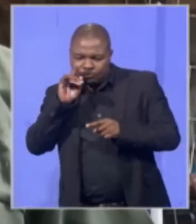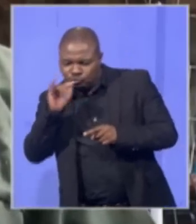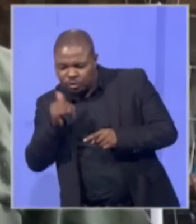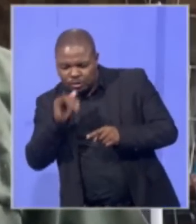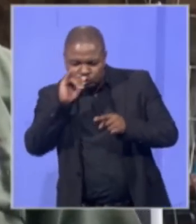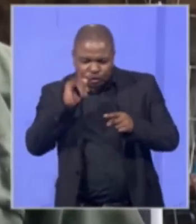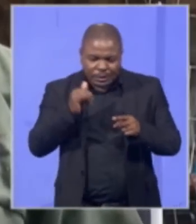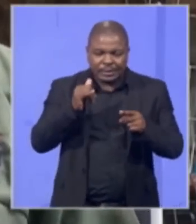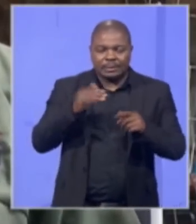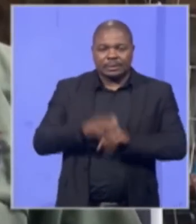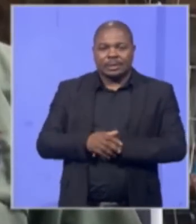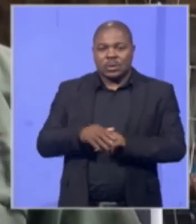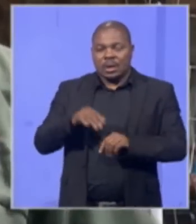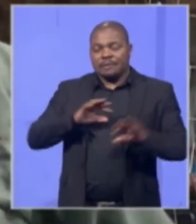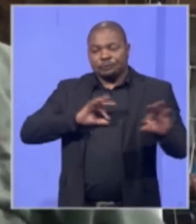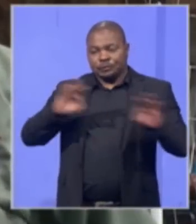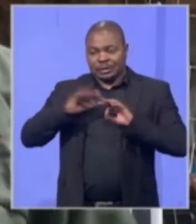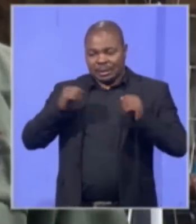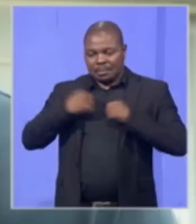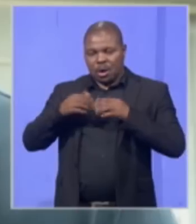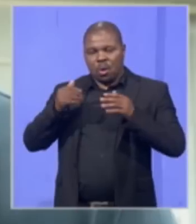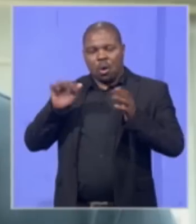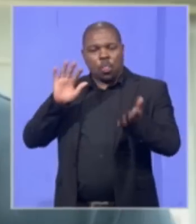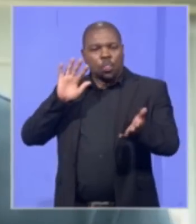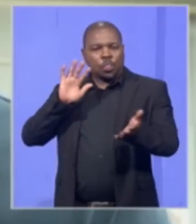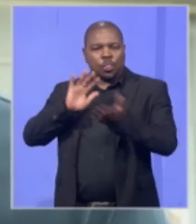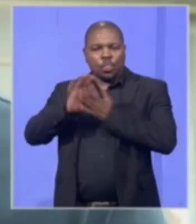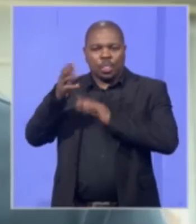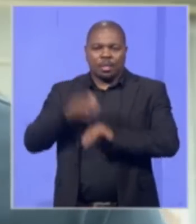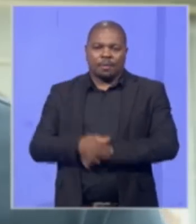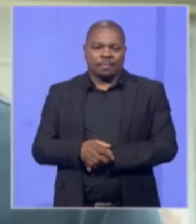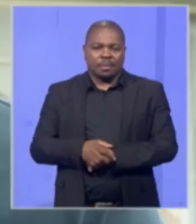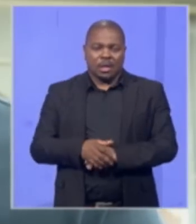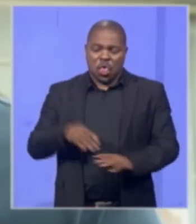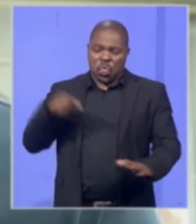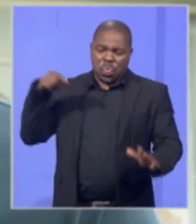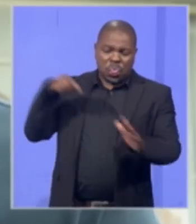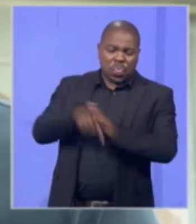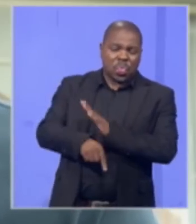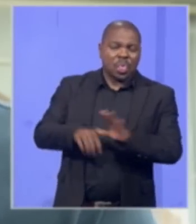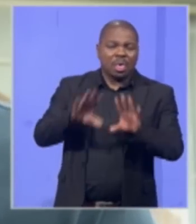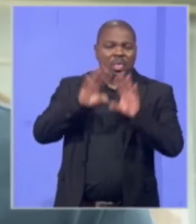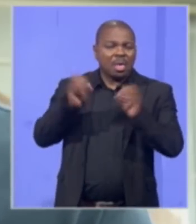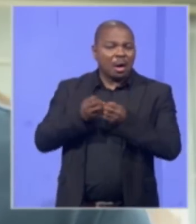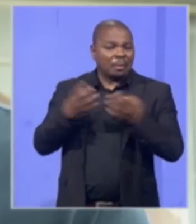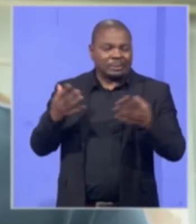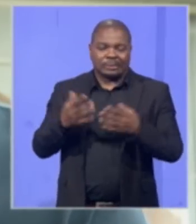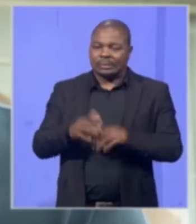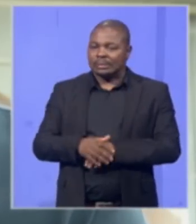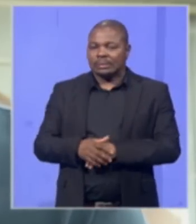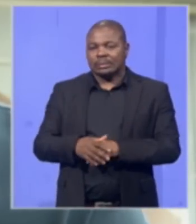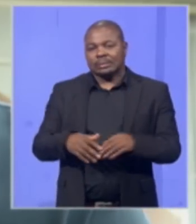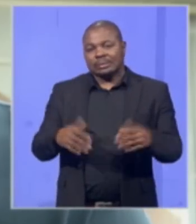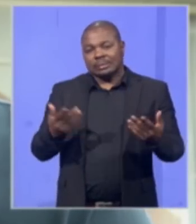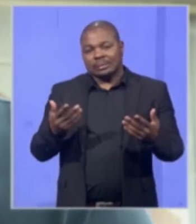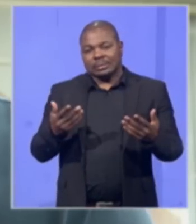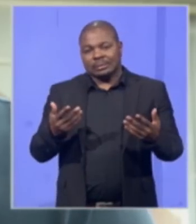ding but bontsi ba furniture bone bo robegile. The extent of the damage, yeah, it's